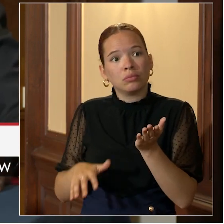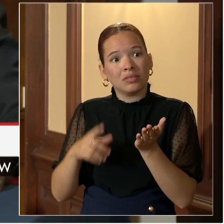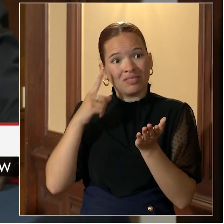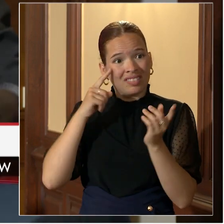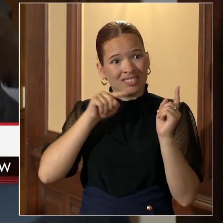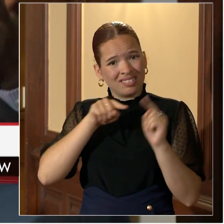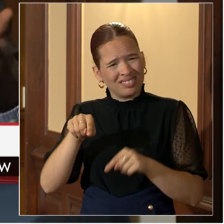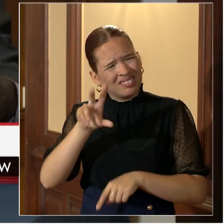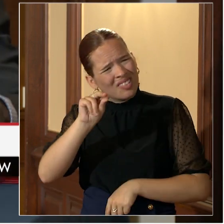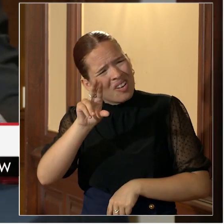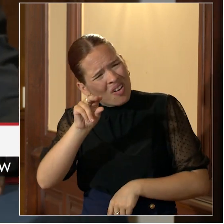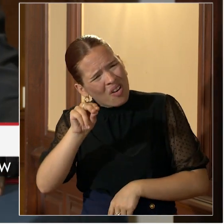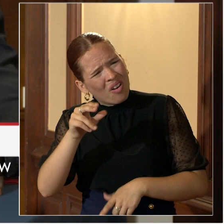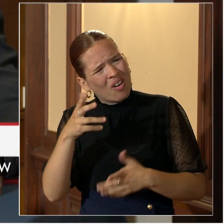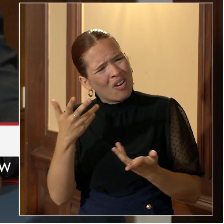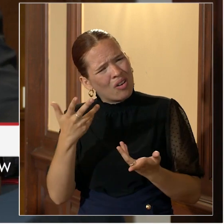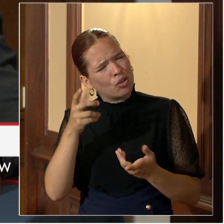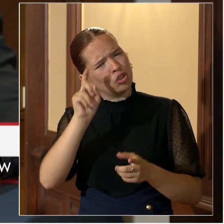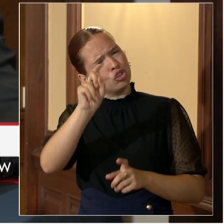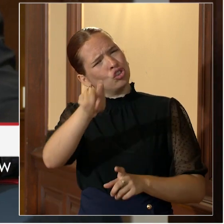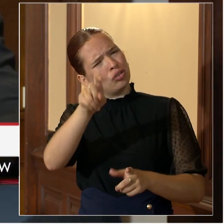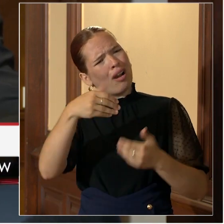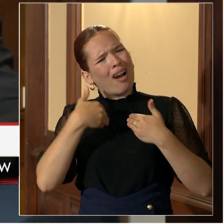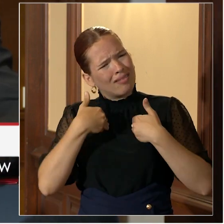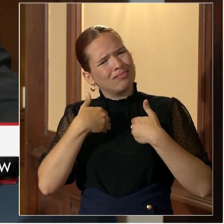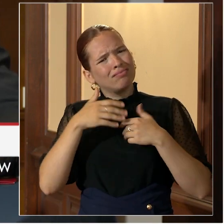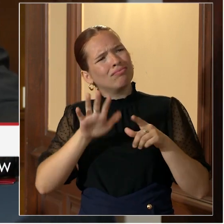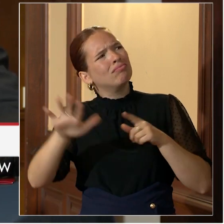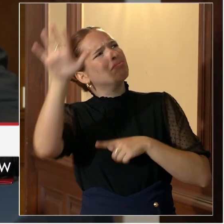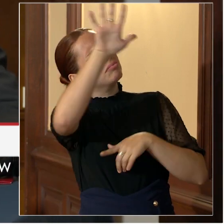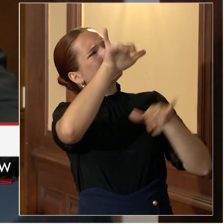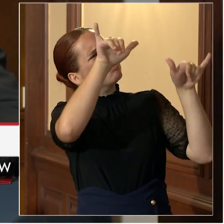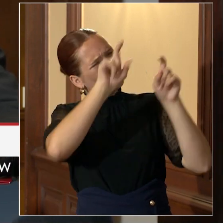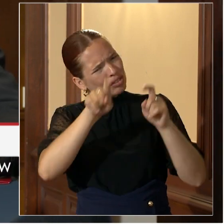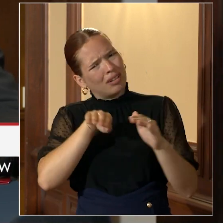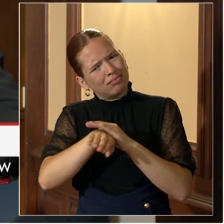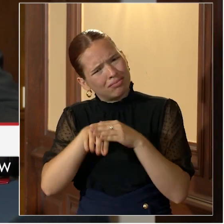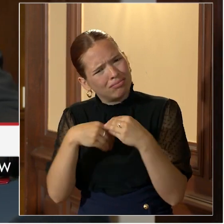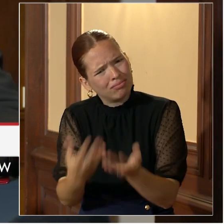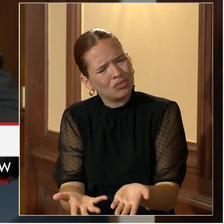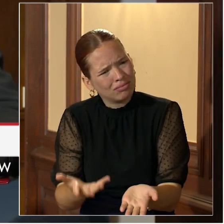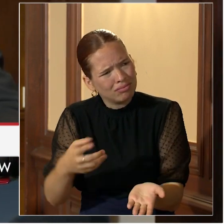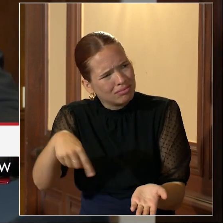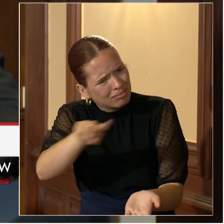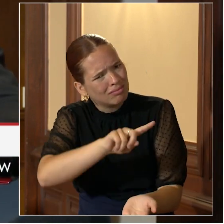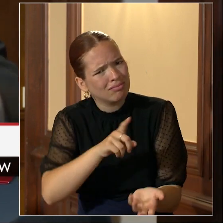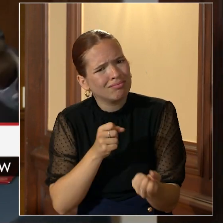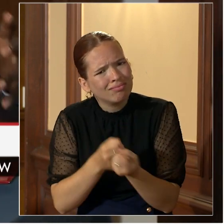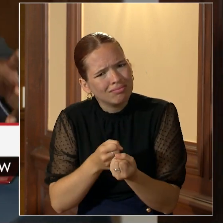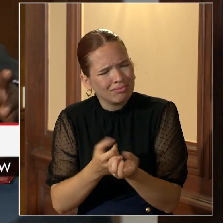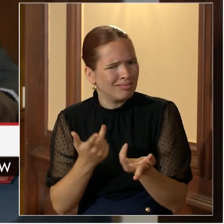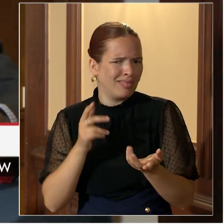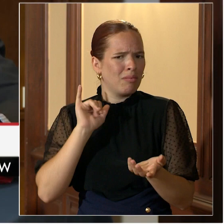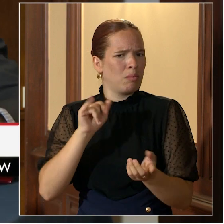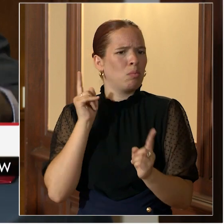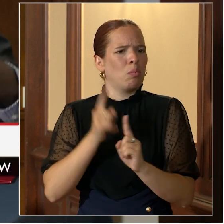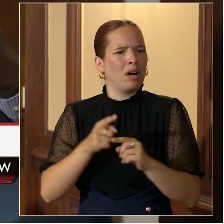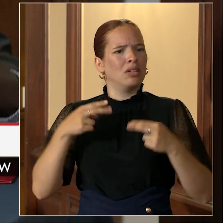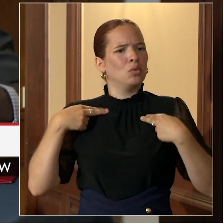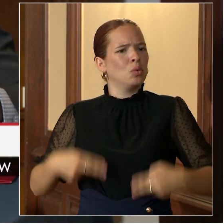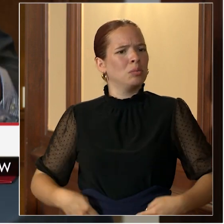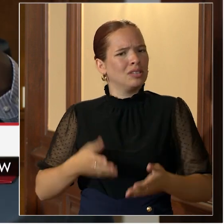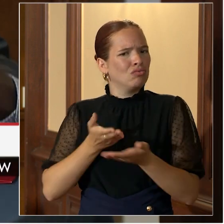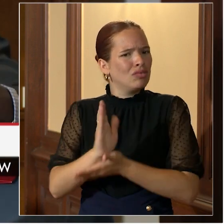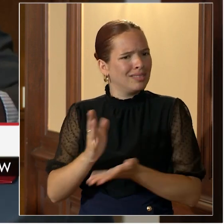LGBTQ+ issues. I talked about West Virginia's trip where we introduced the DC State Resolution. I've been to California